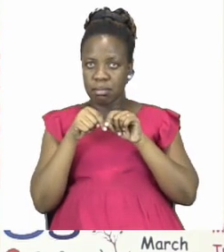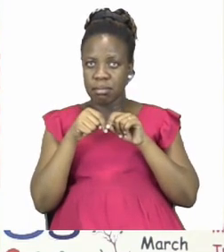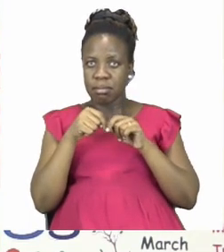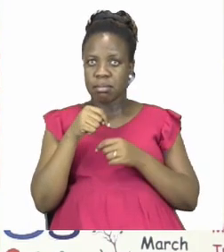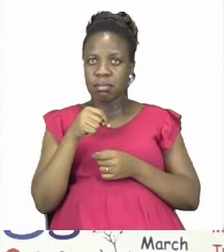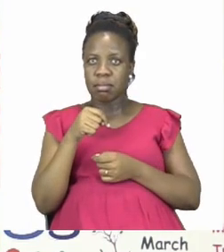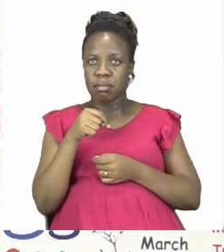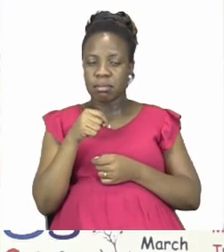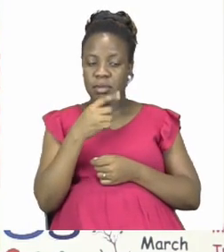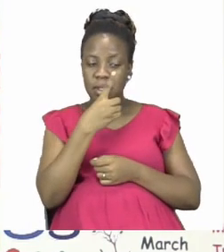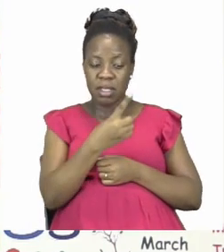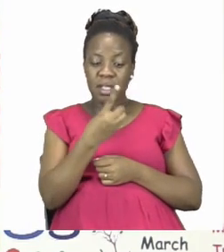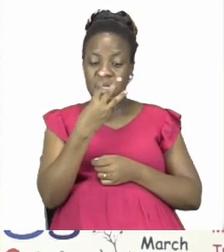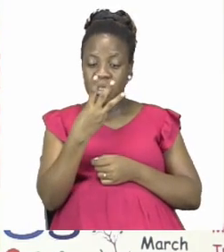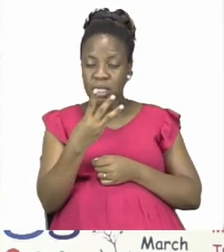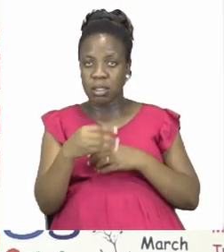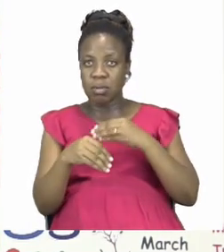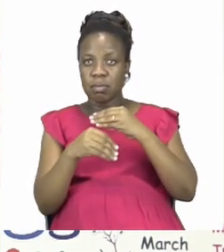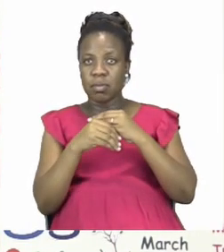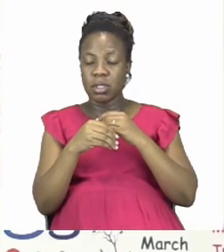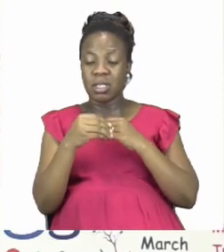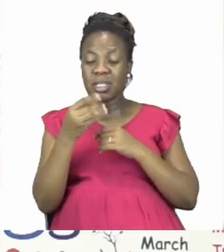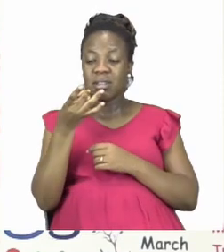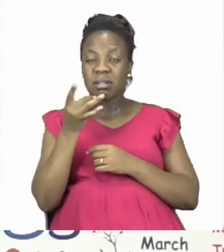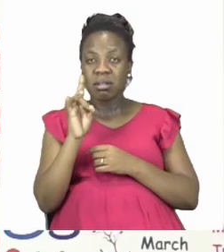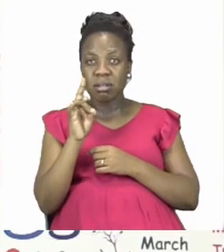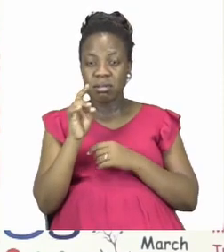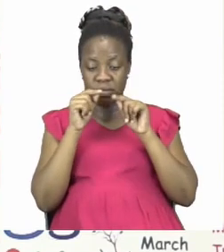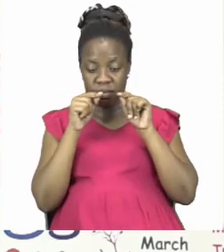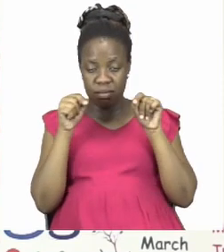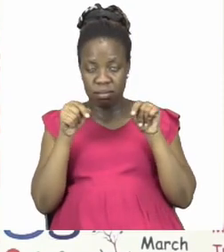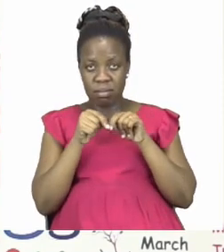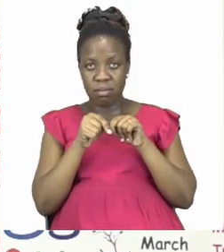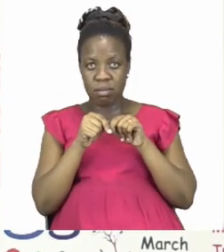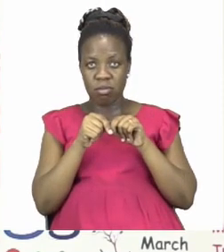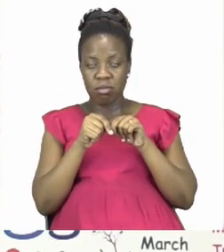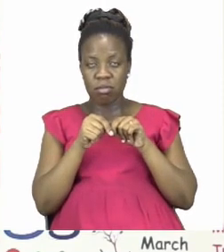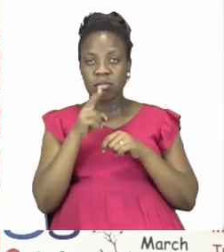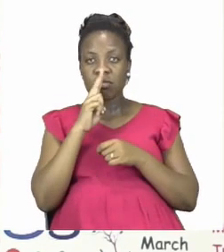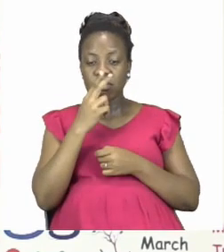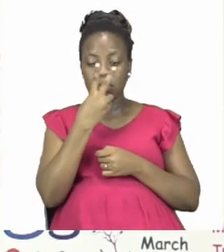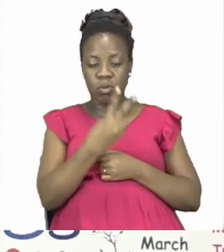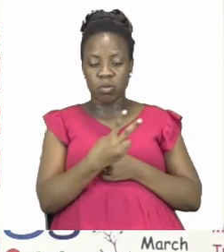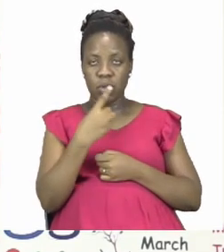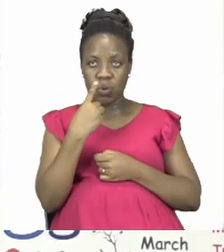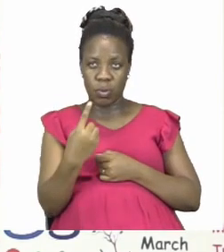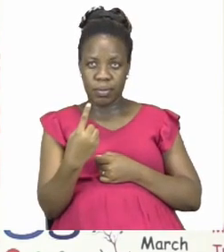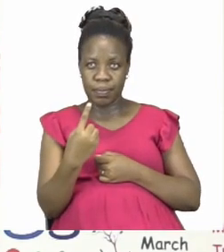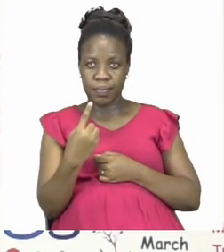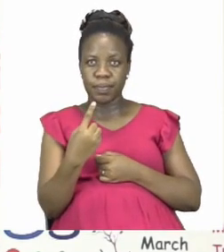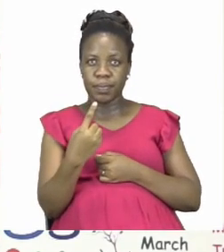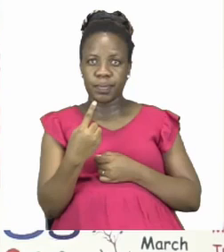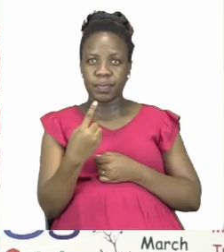answer for 13 plus 8. And 13 plus 8 is equal to 21.